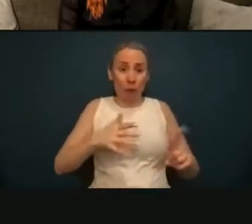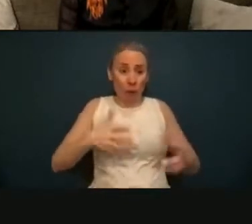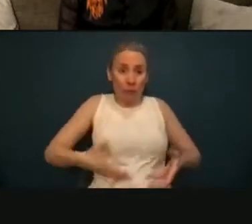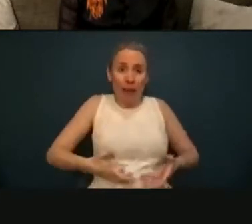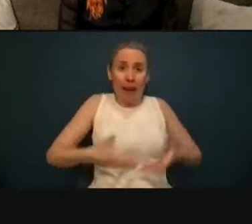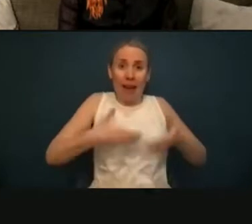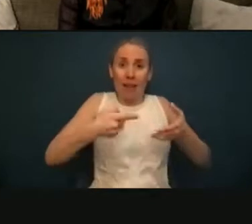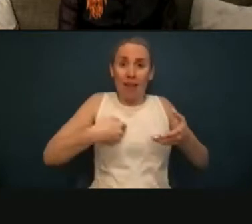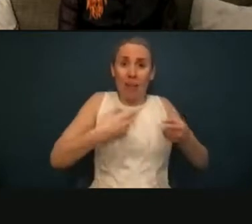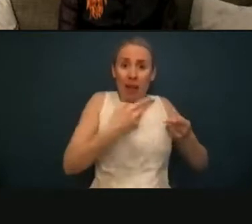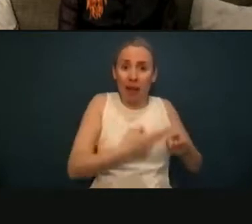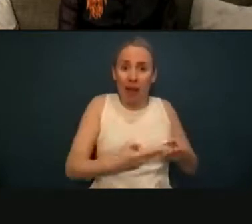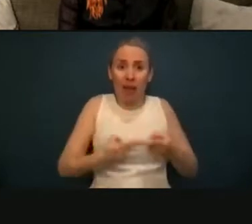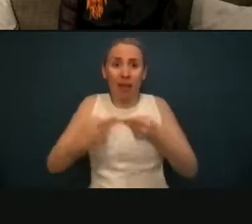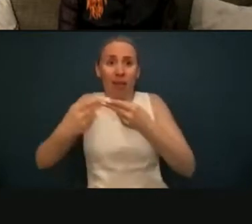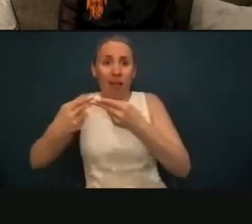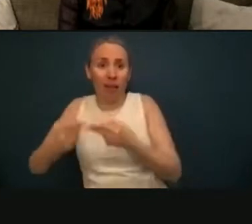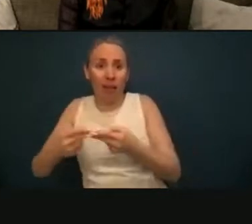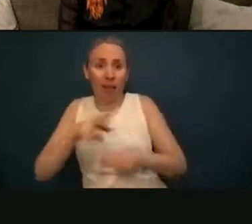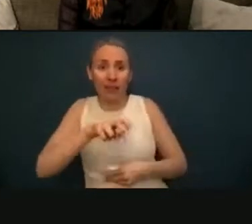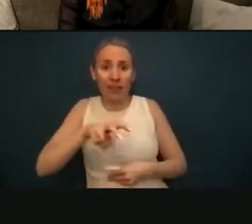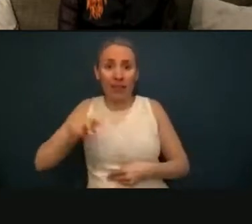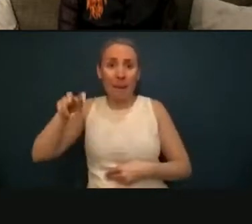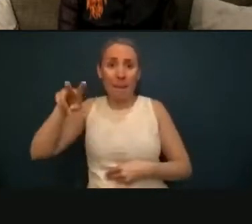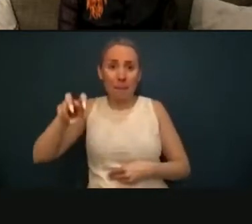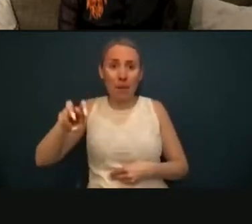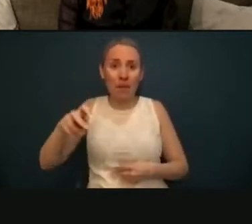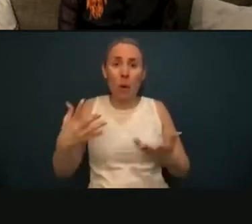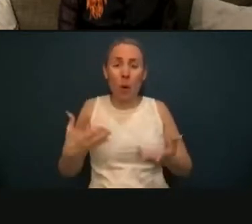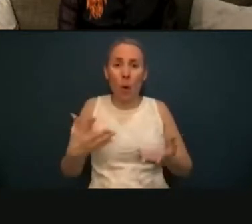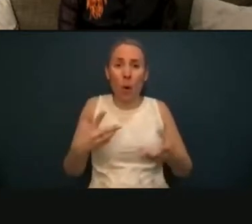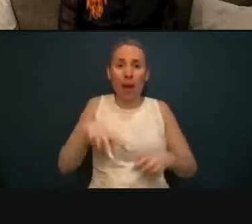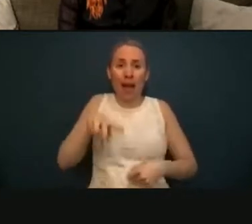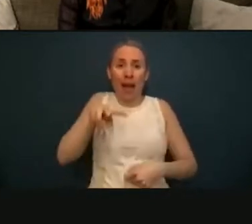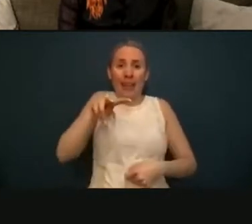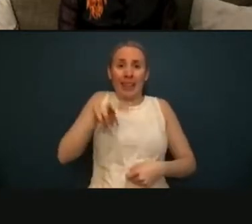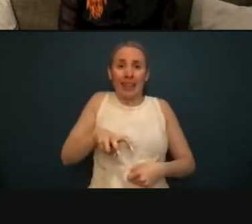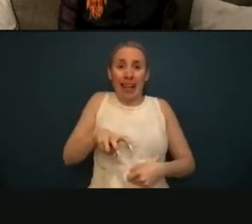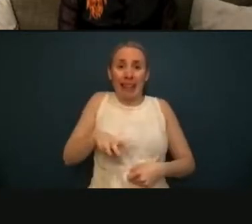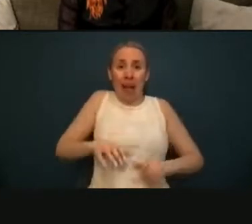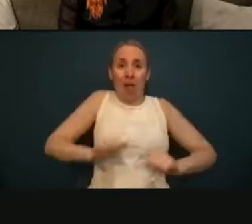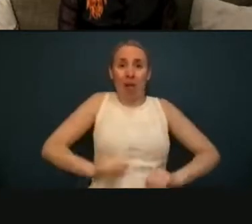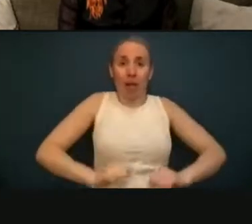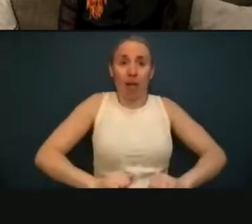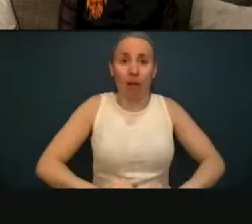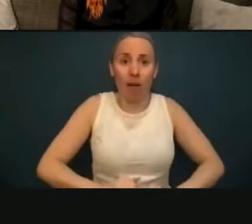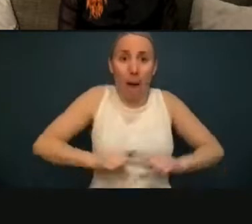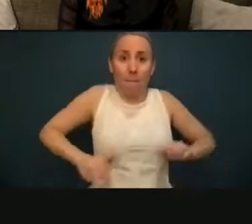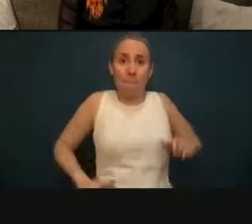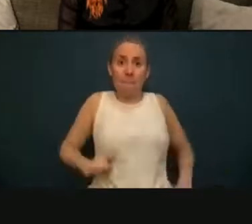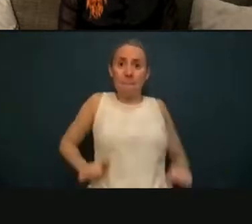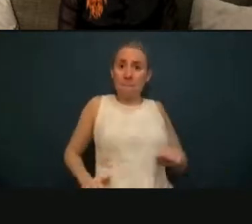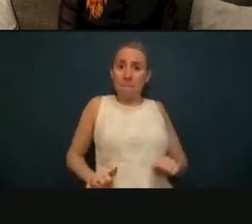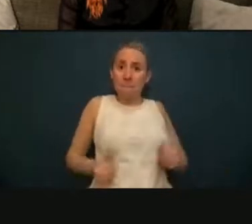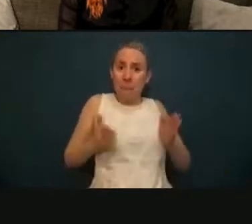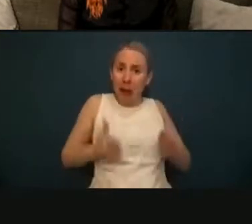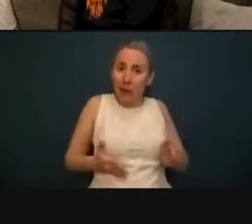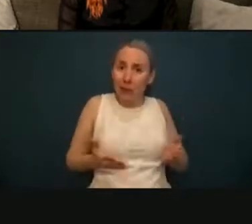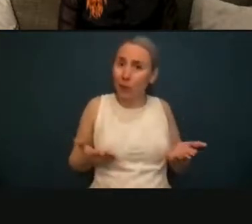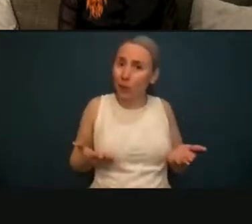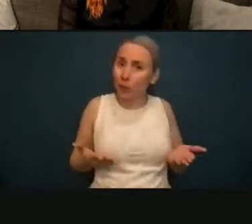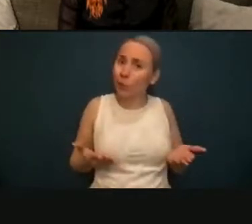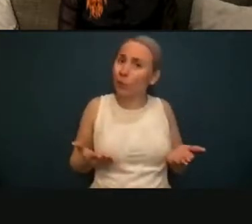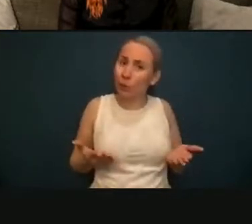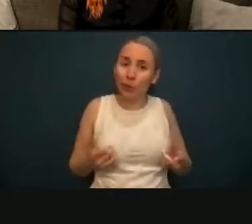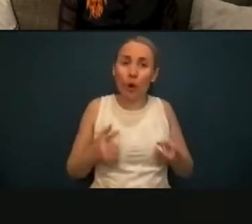know, I've had to go up like sitting down, find some kind of way to do that. You know, the wing space